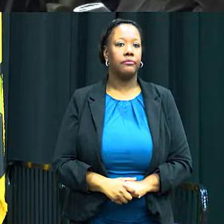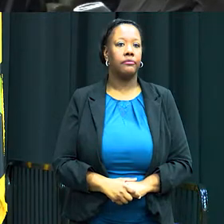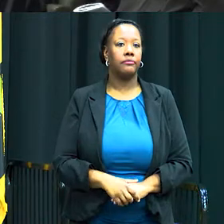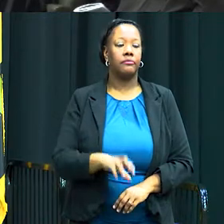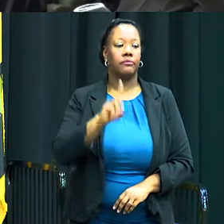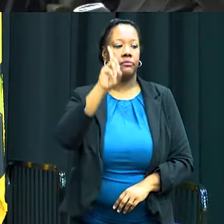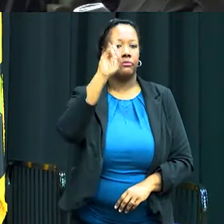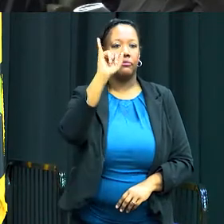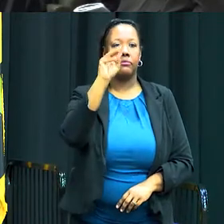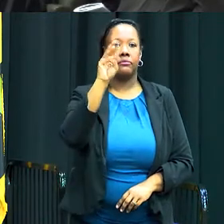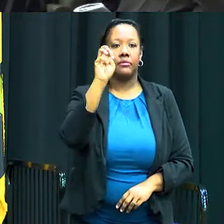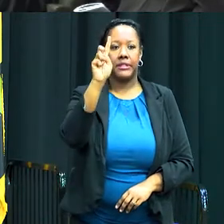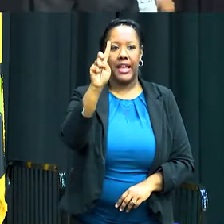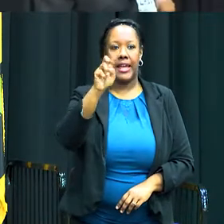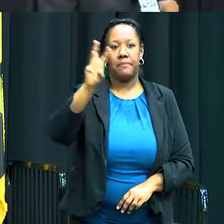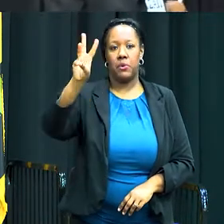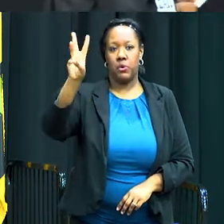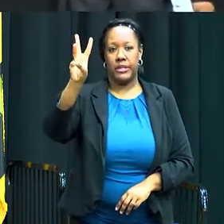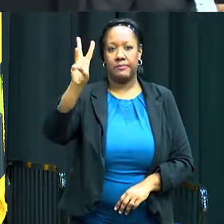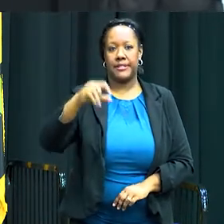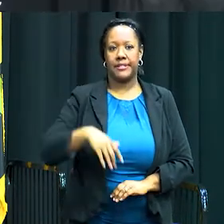Diamond A. Halestock Williams.